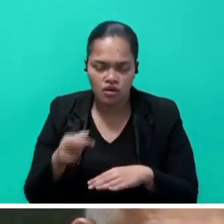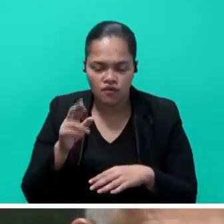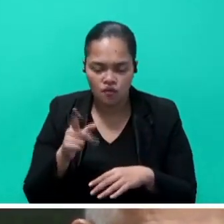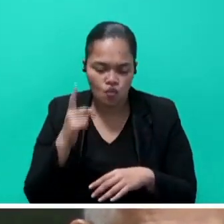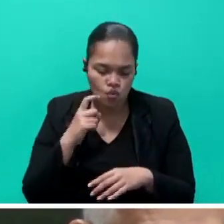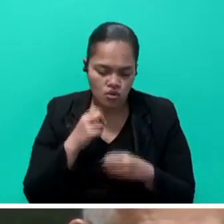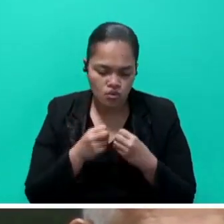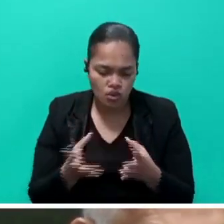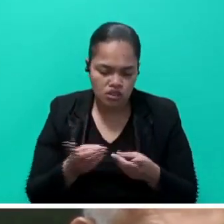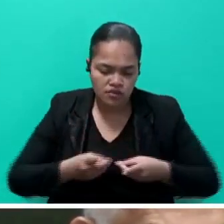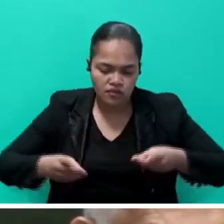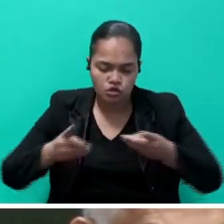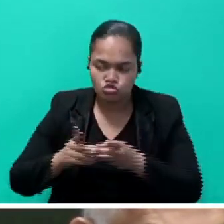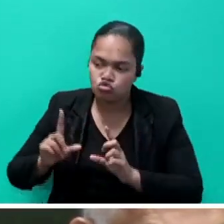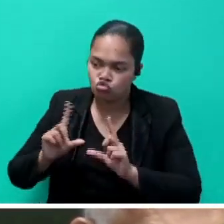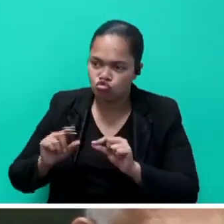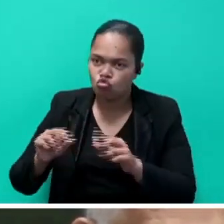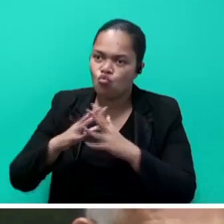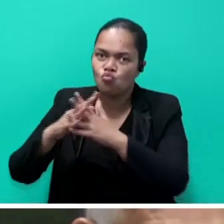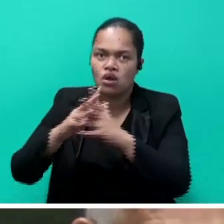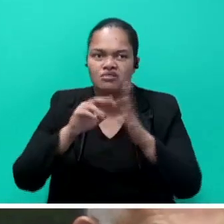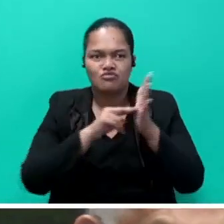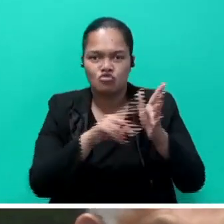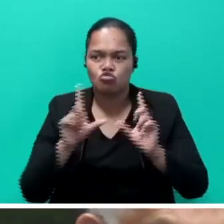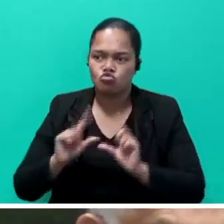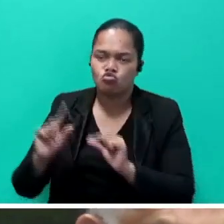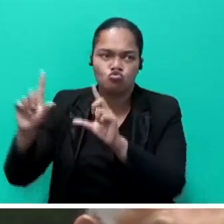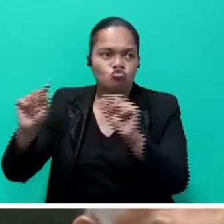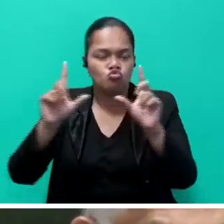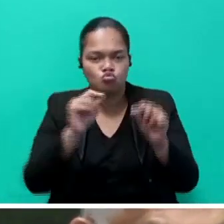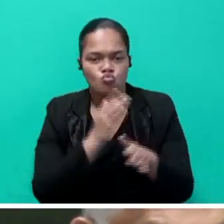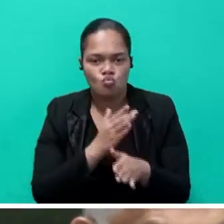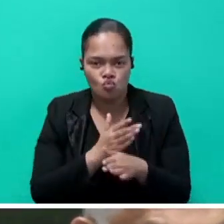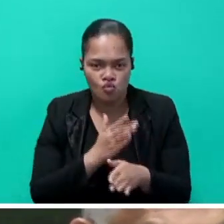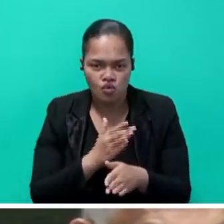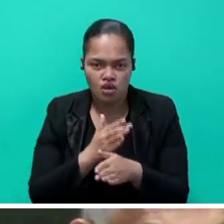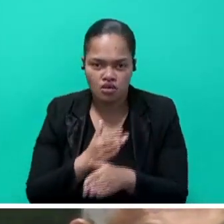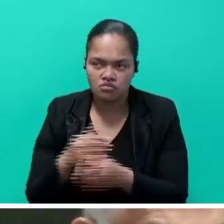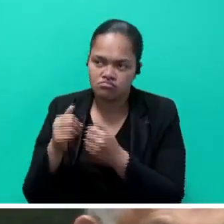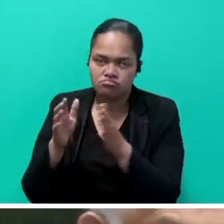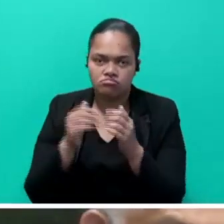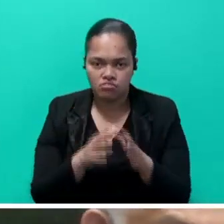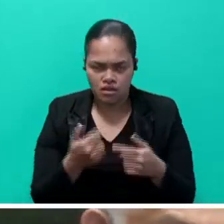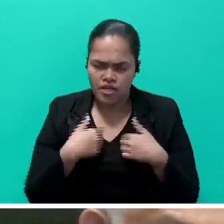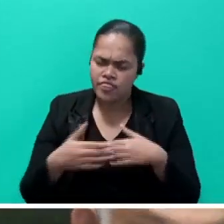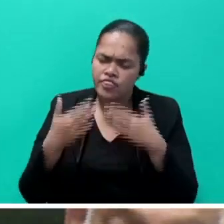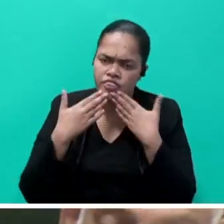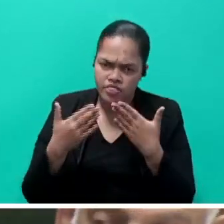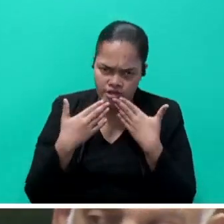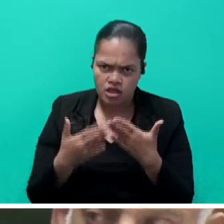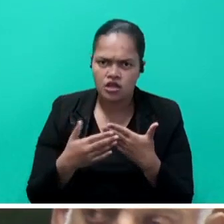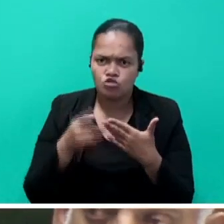Division to carry out their work effectively. Mr. Speaker, sir, I thank you for giving